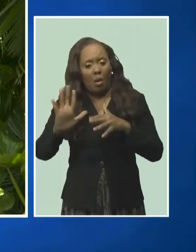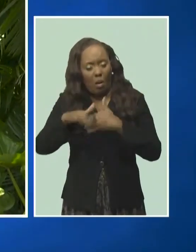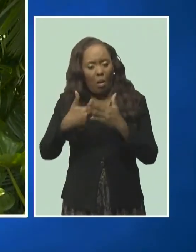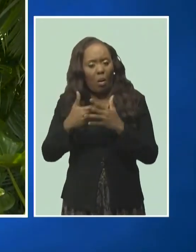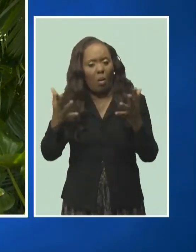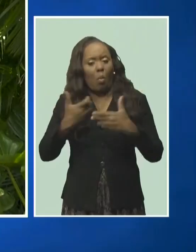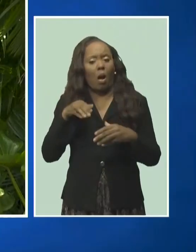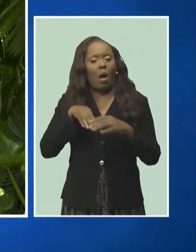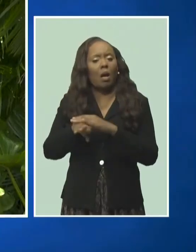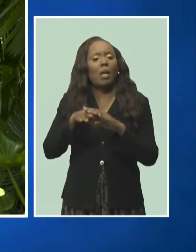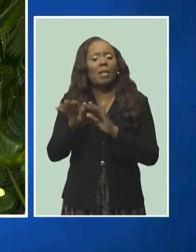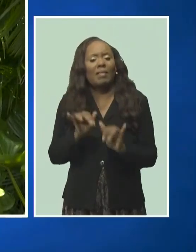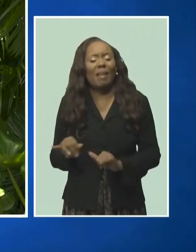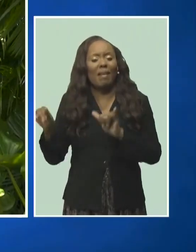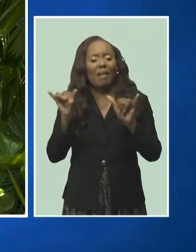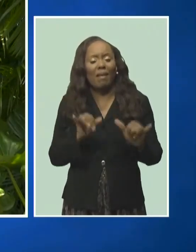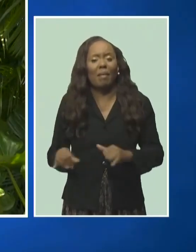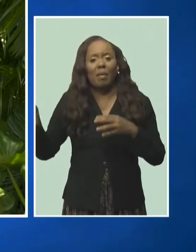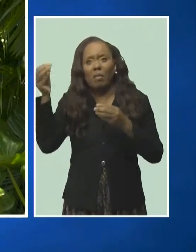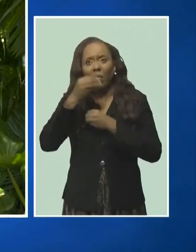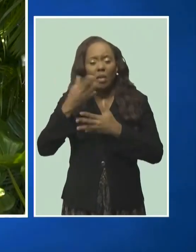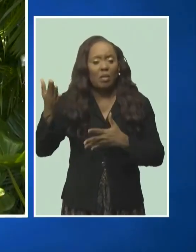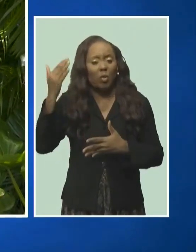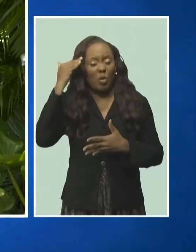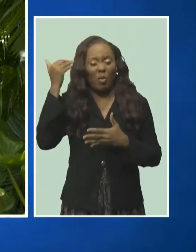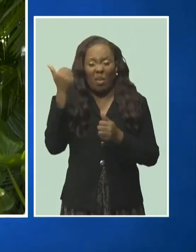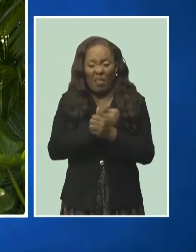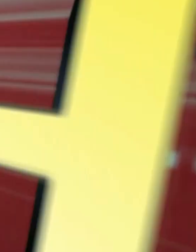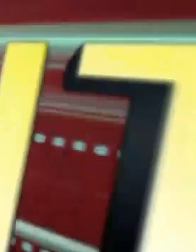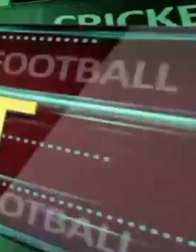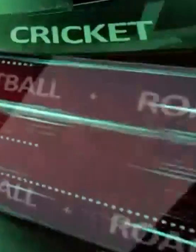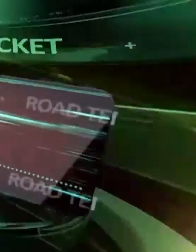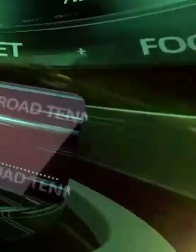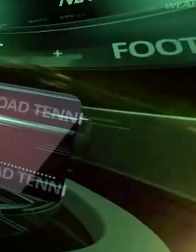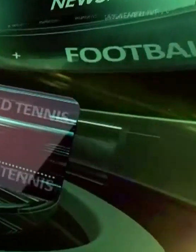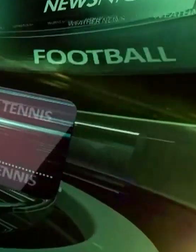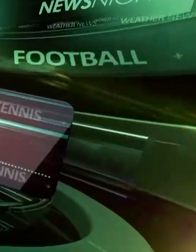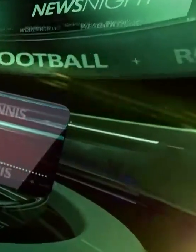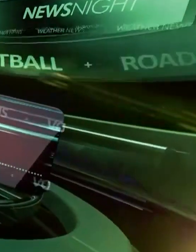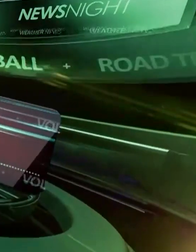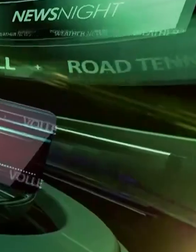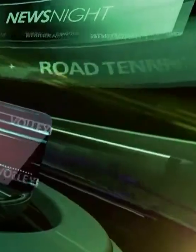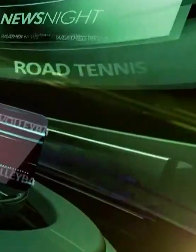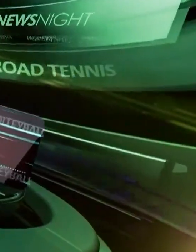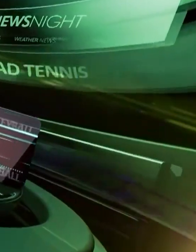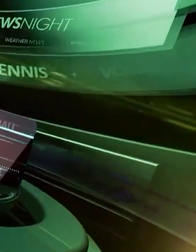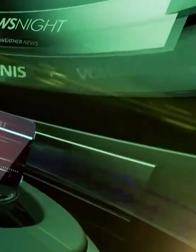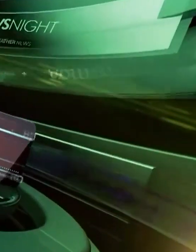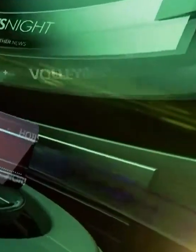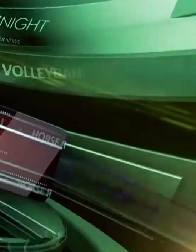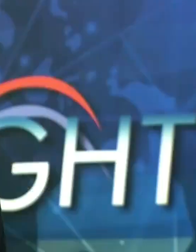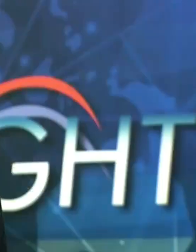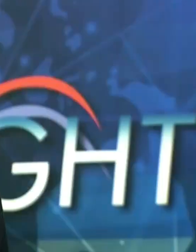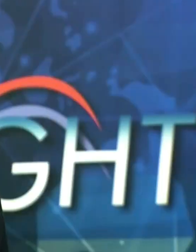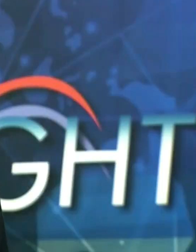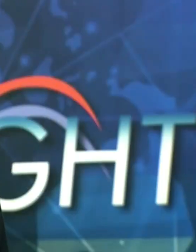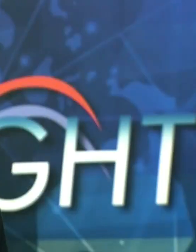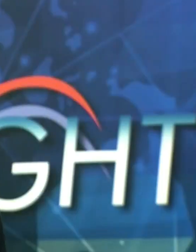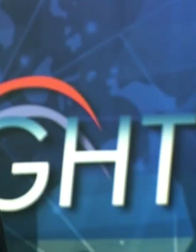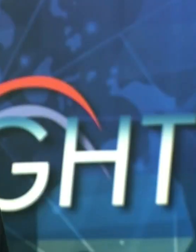industry. Director of Operations at Ramsey Real Estate, Gary Ramsey, tells the Business Report it augurs well for the